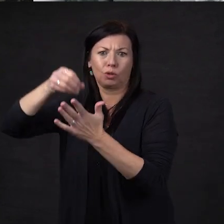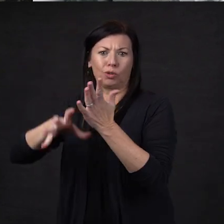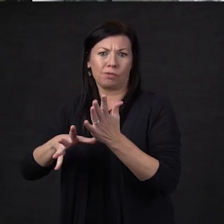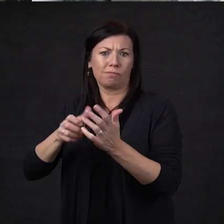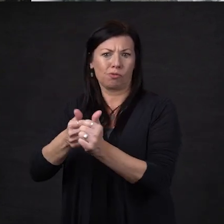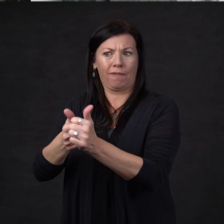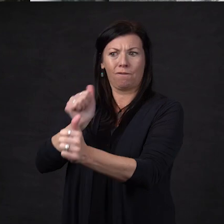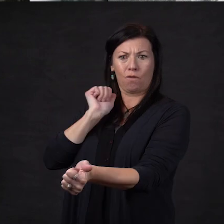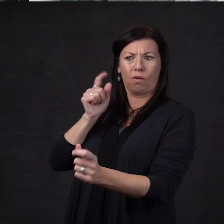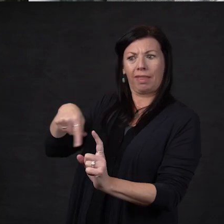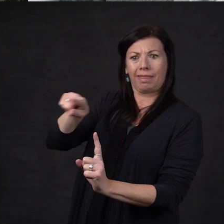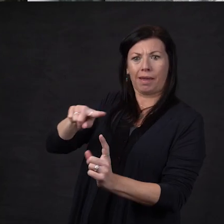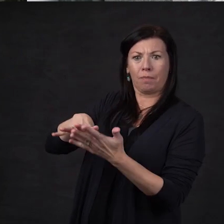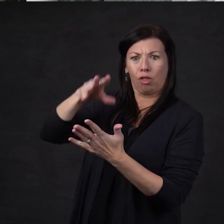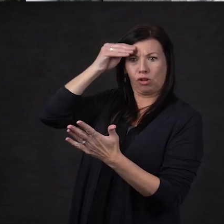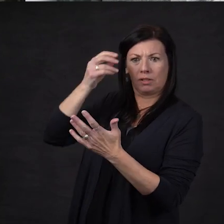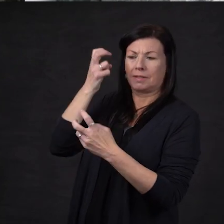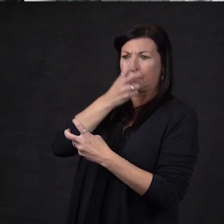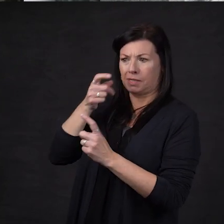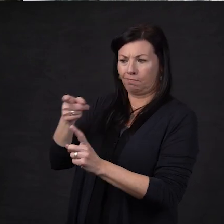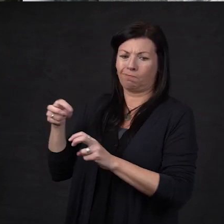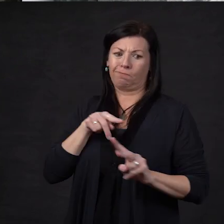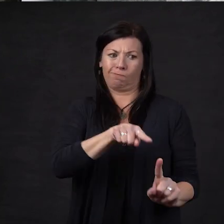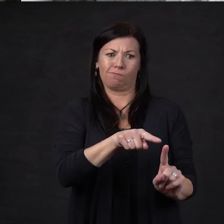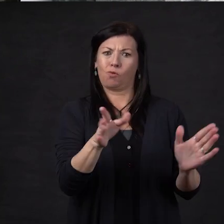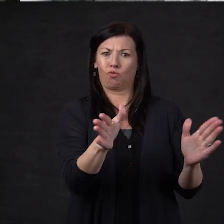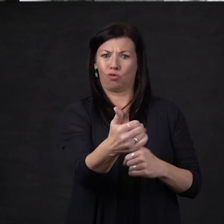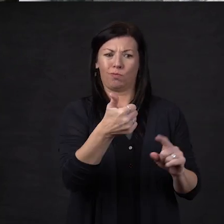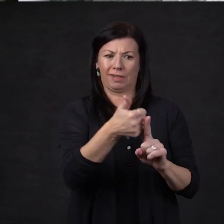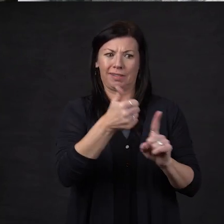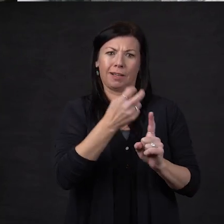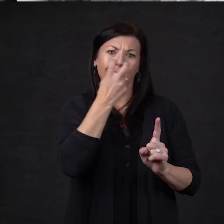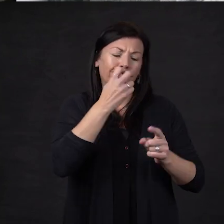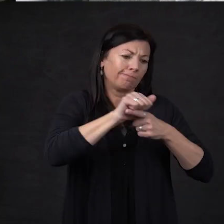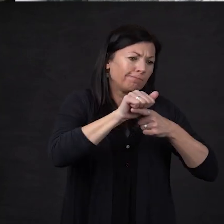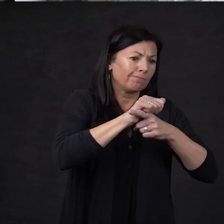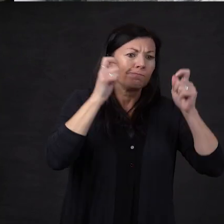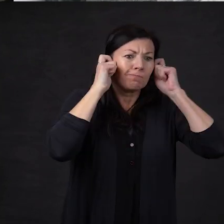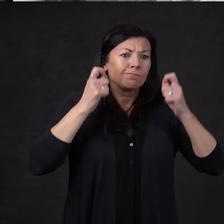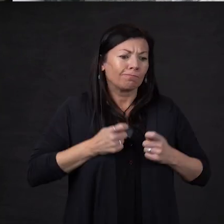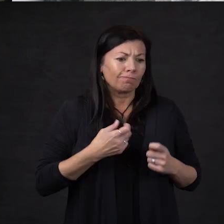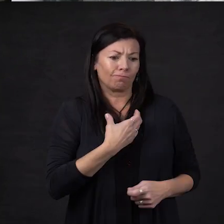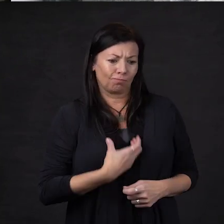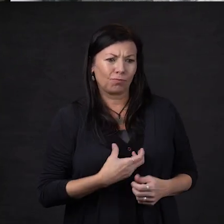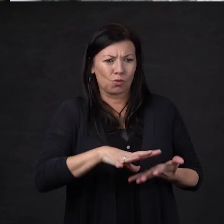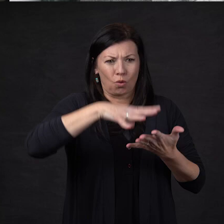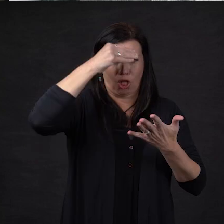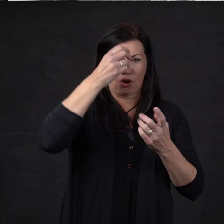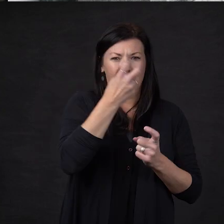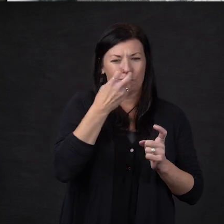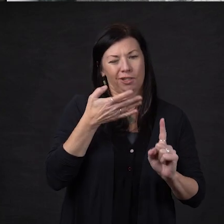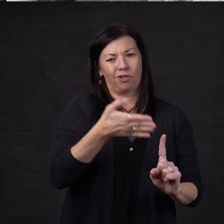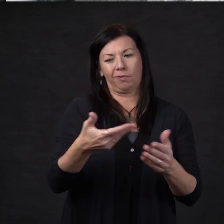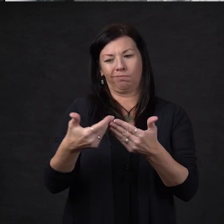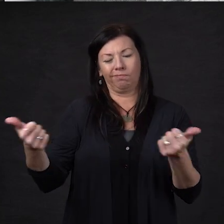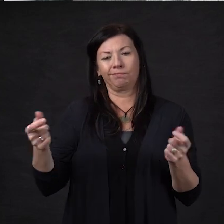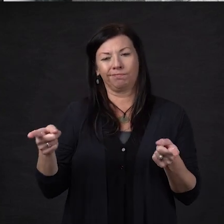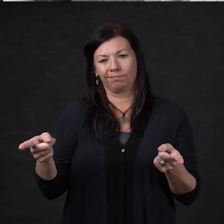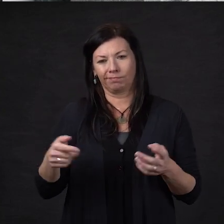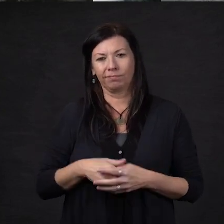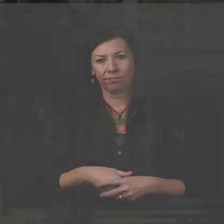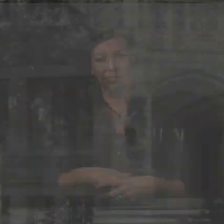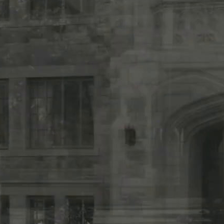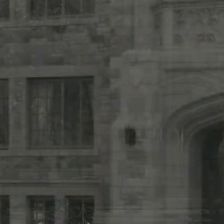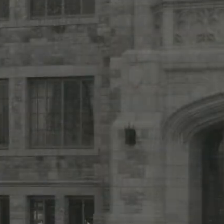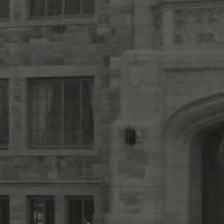speech. Classrooms in the lower level included a rhythm room and a radio ear room. Photos, Loretta during an interview and